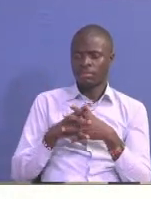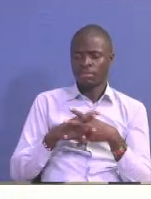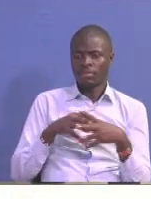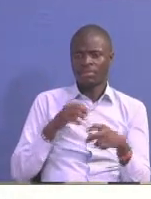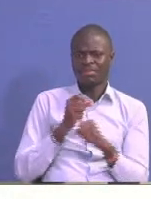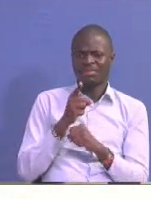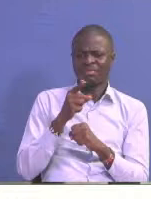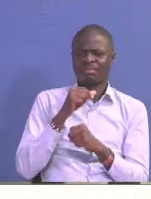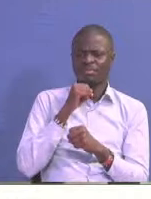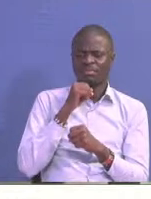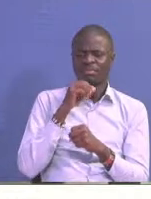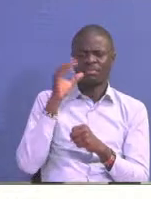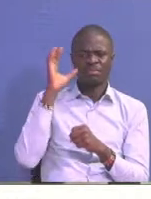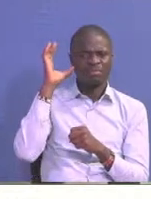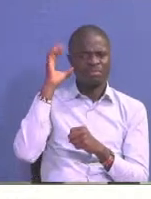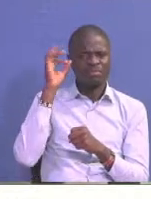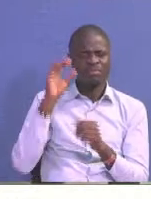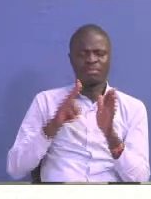China?